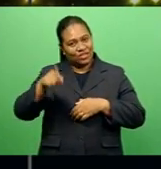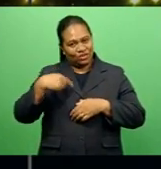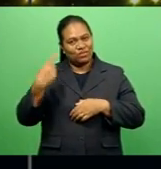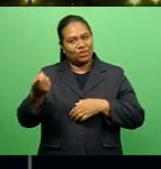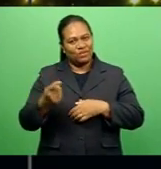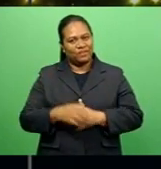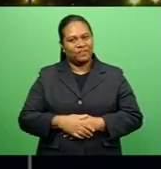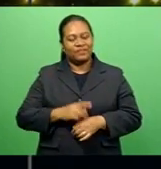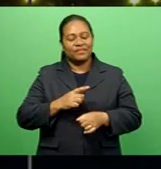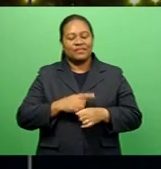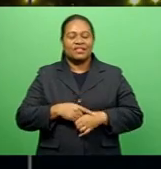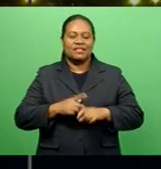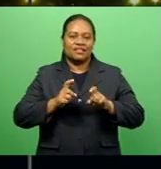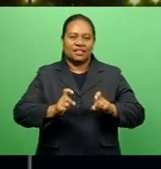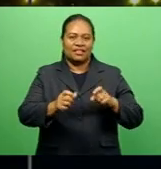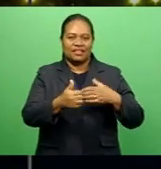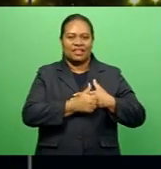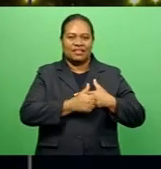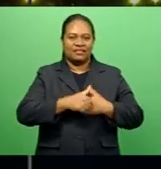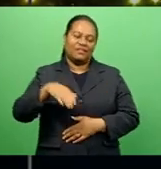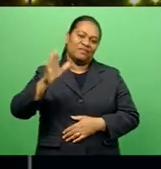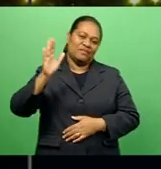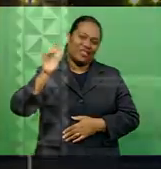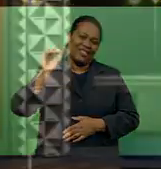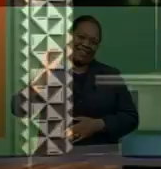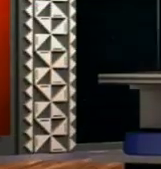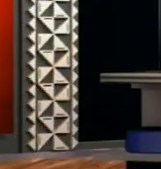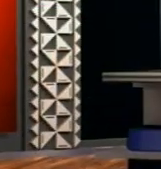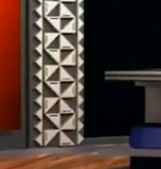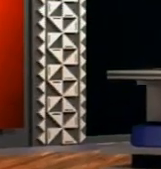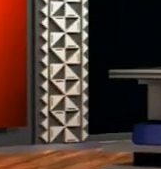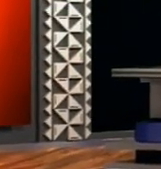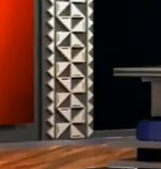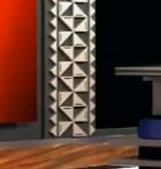tomorrow. Until then, stay safe. Modema.